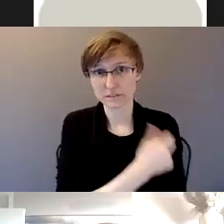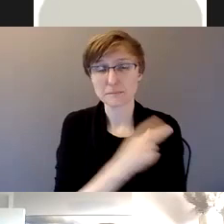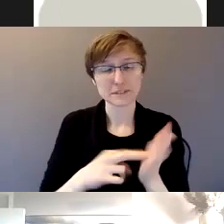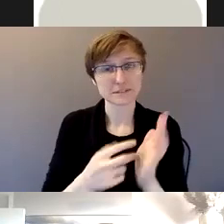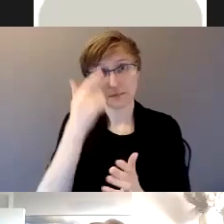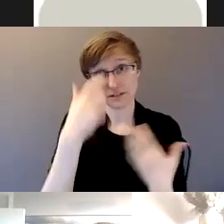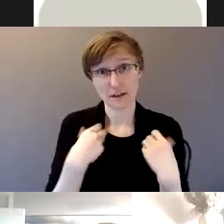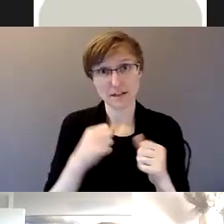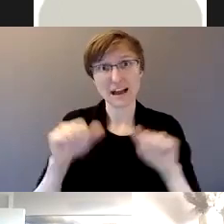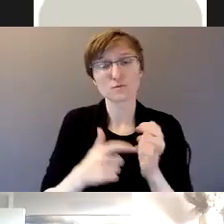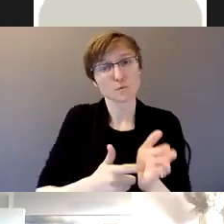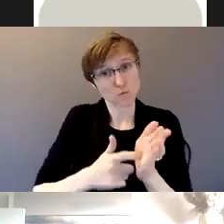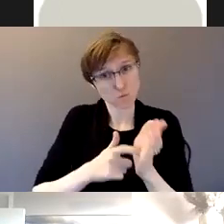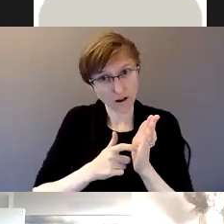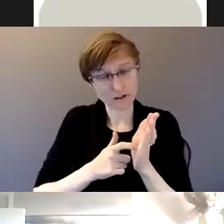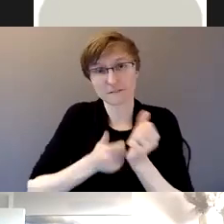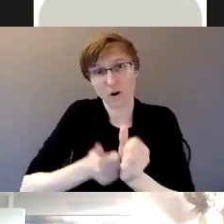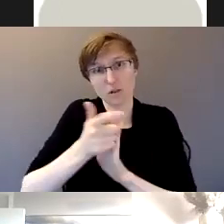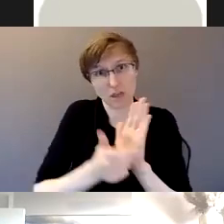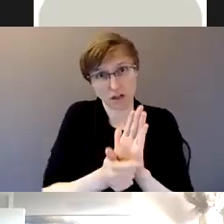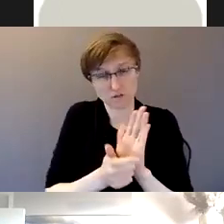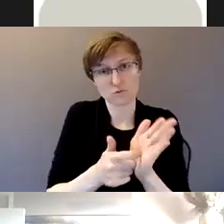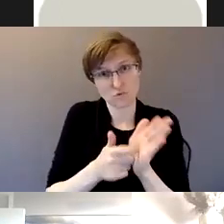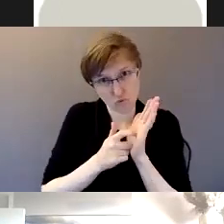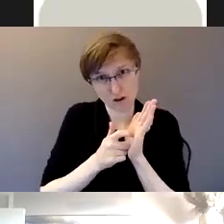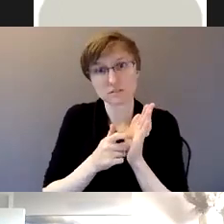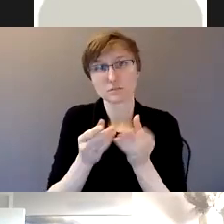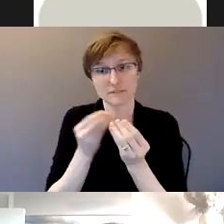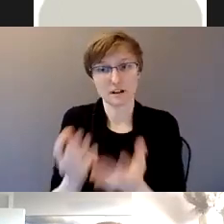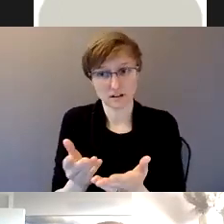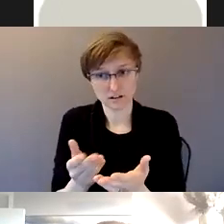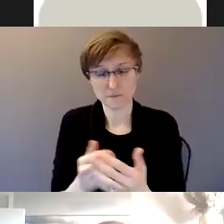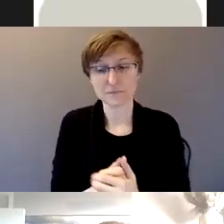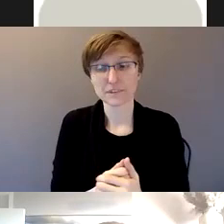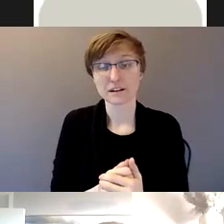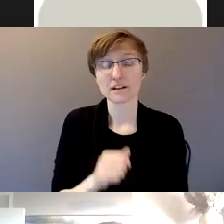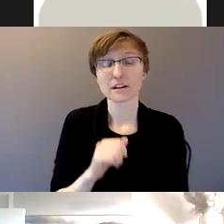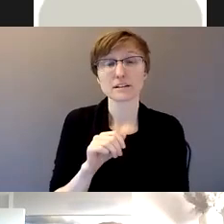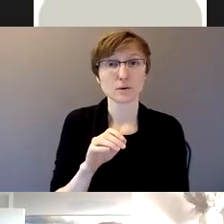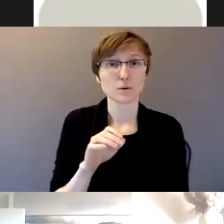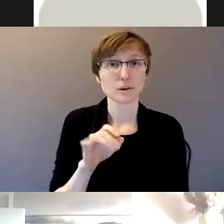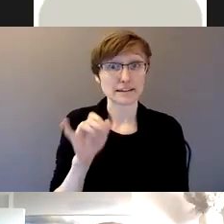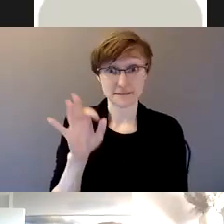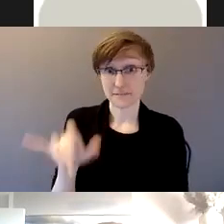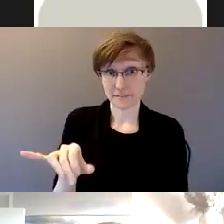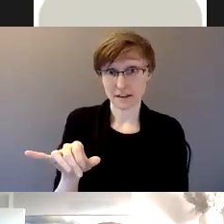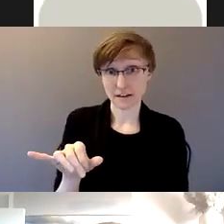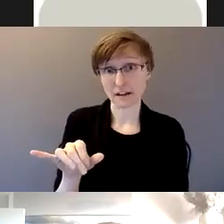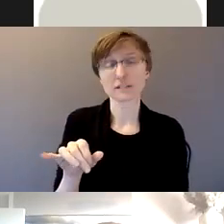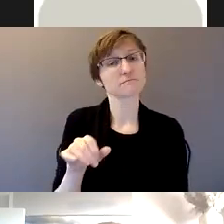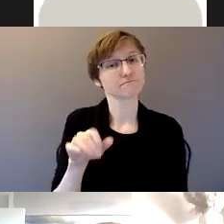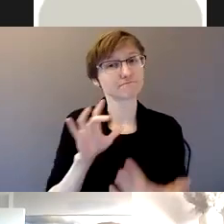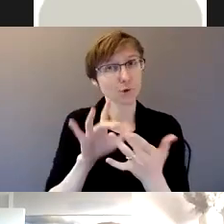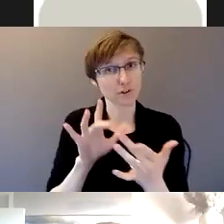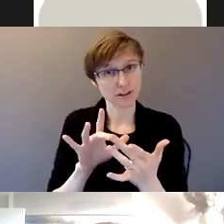under the law. Okay, so good. If that's the case, you may wish to contact the hospital or maybe contact a lawyer yourself to help you remind the